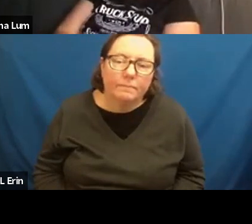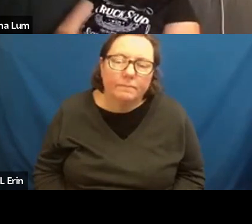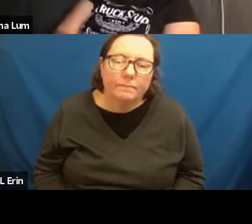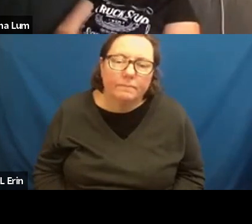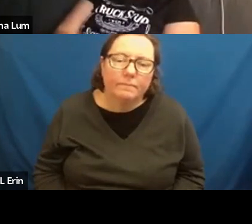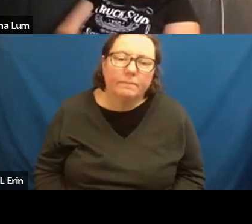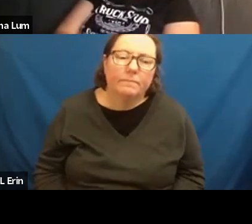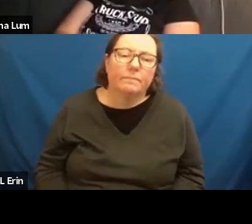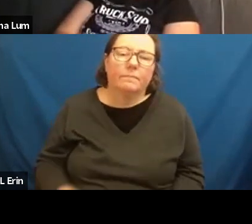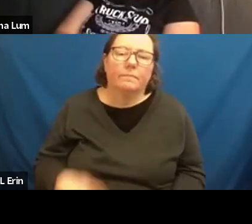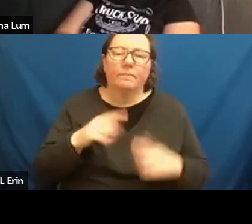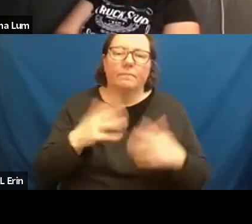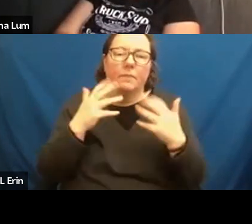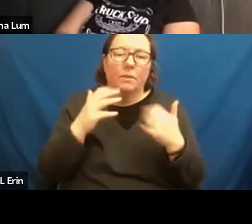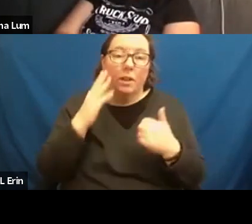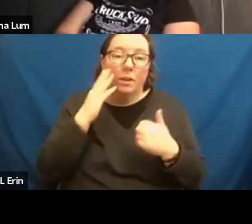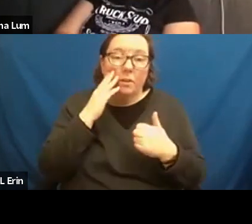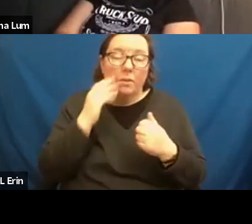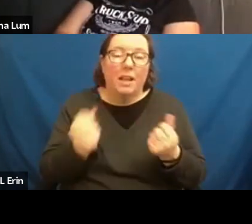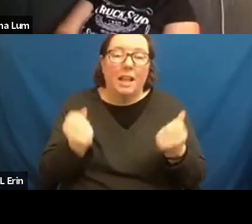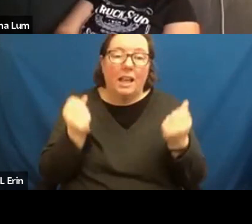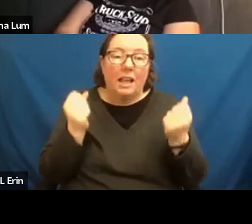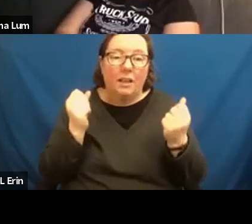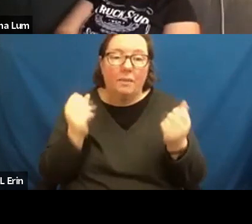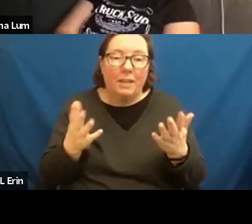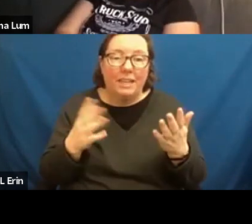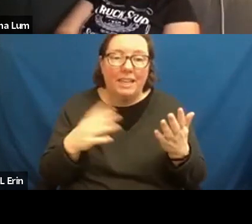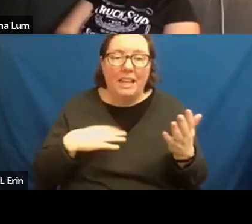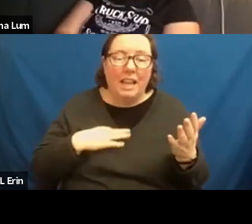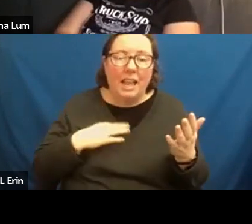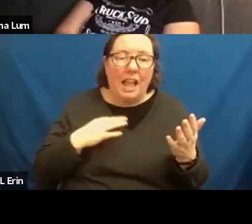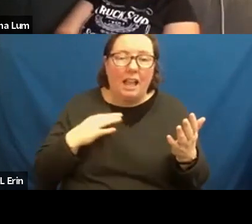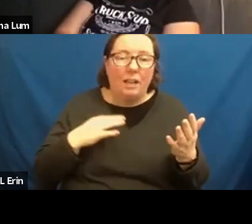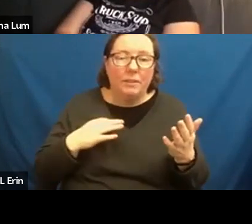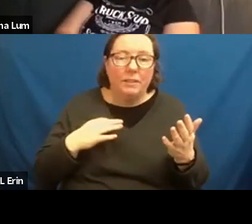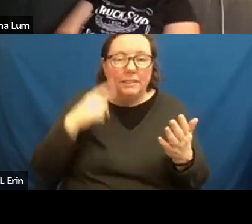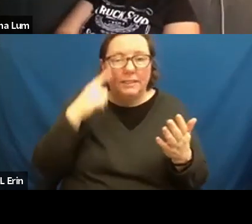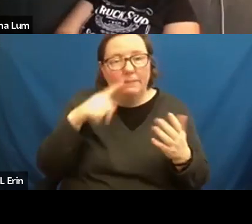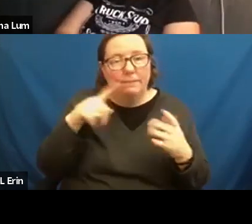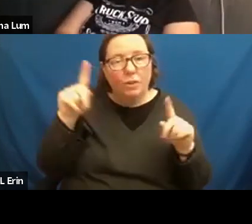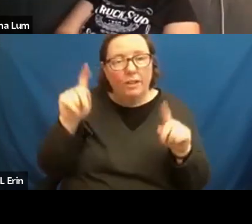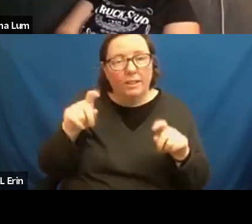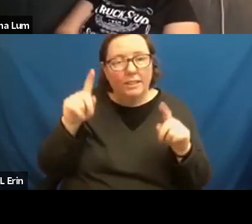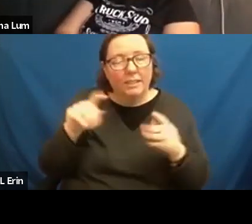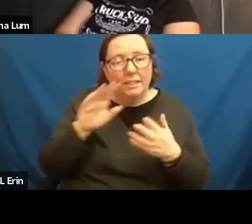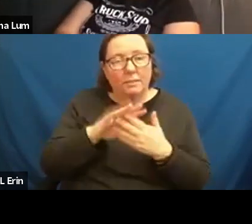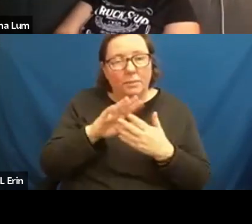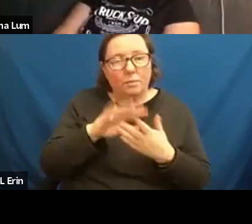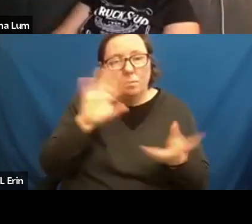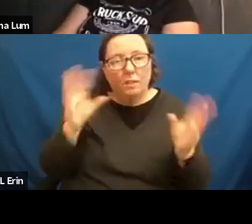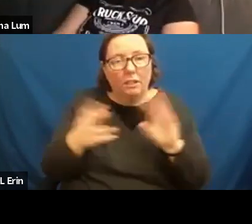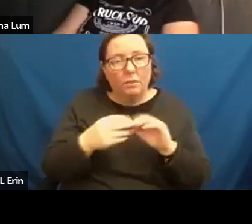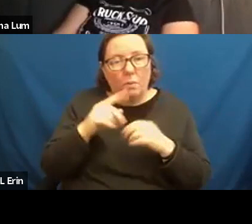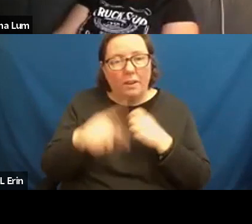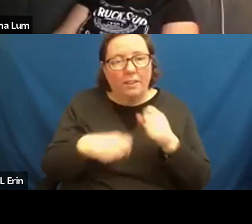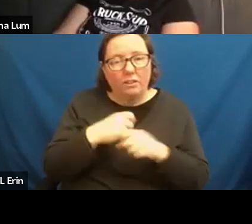Okay, I'd like to know how many applicants to the exam school in total this year from